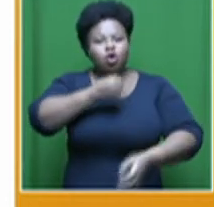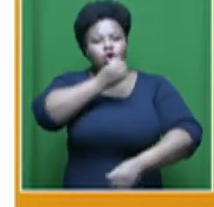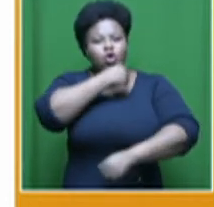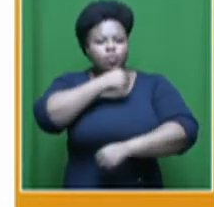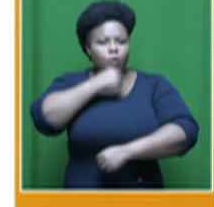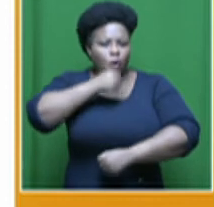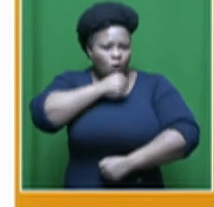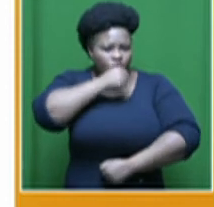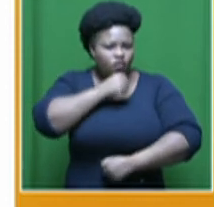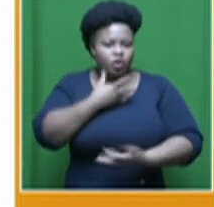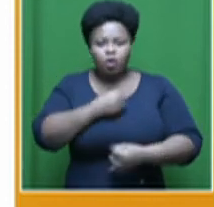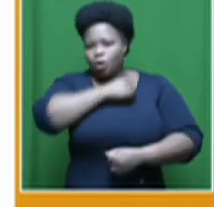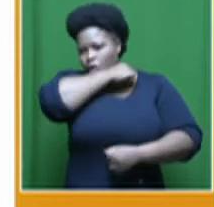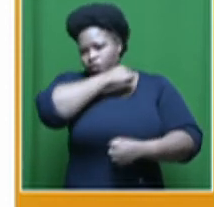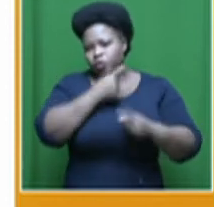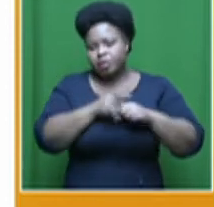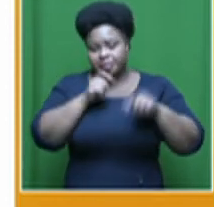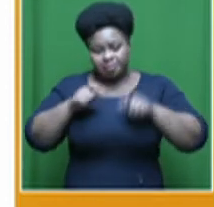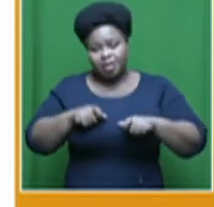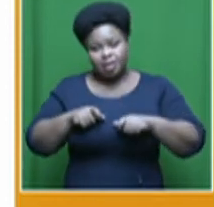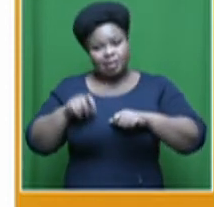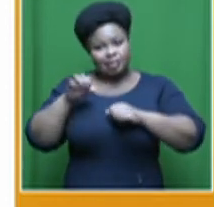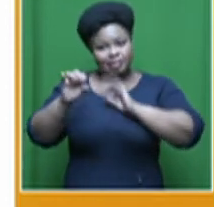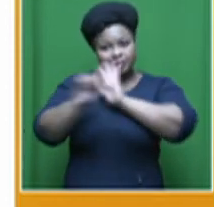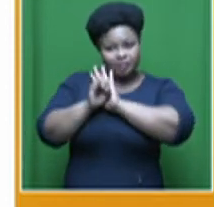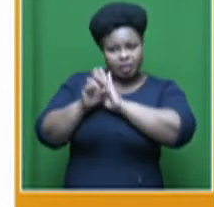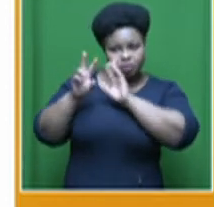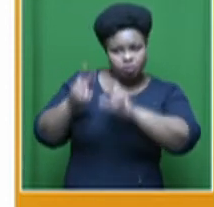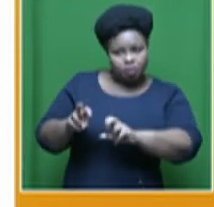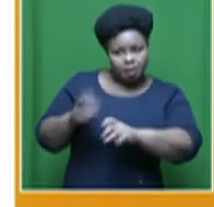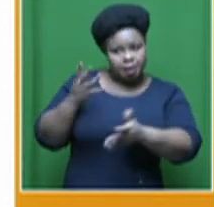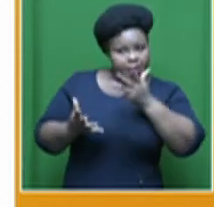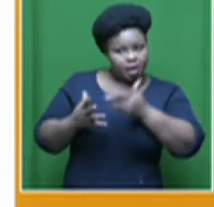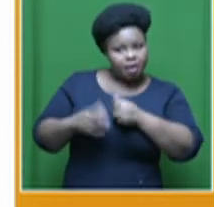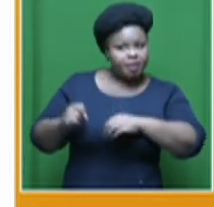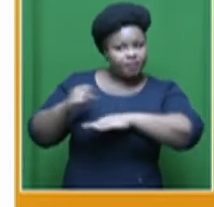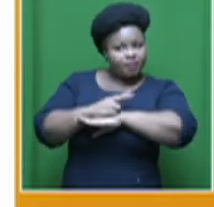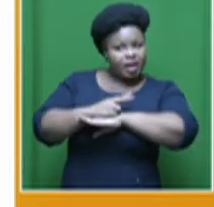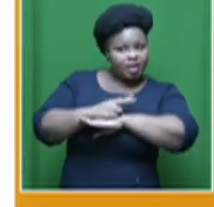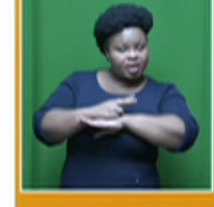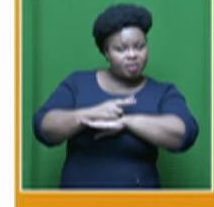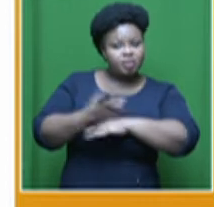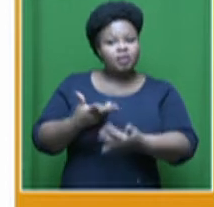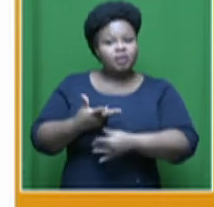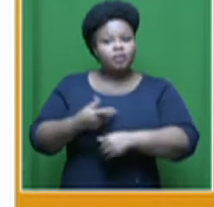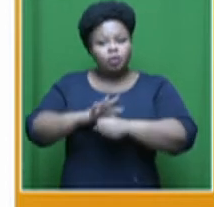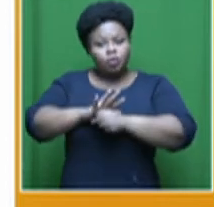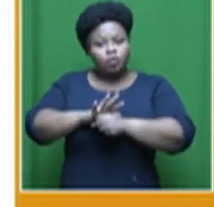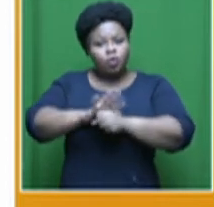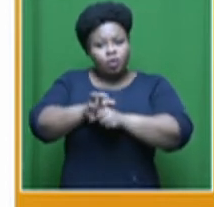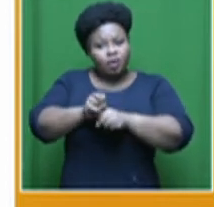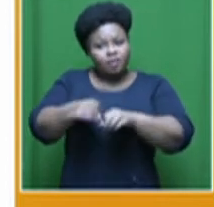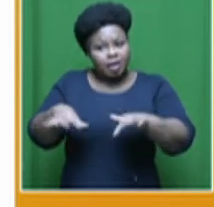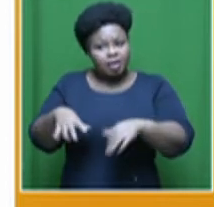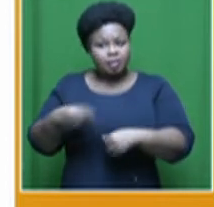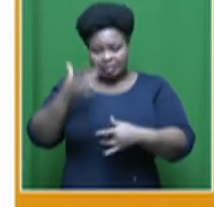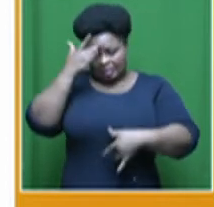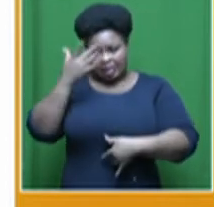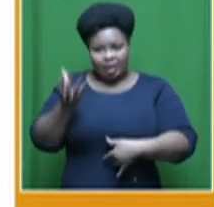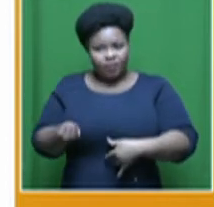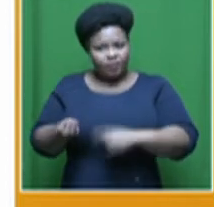those individuals to investigate whether or not they might be infected by the virus that causes COVID-19. And the reason